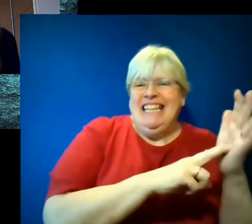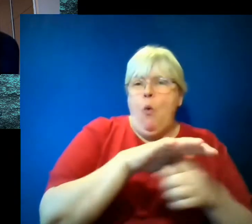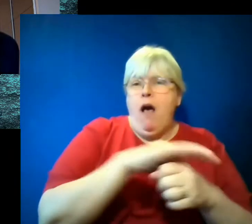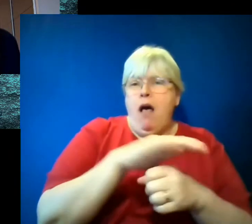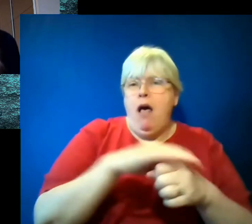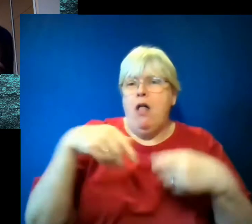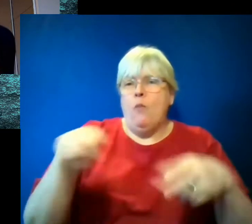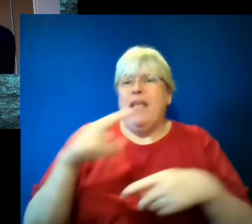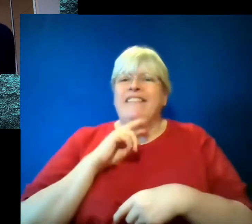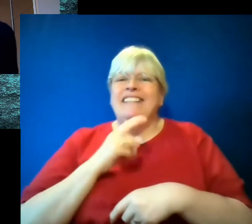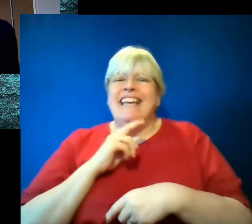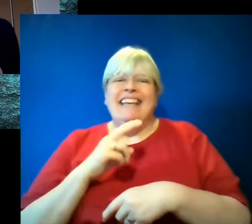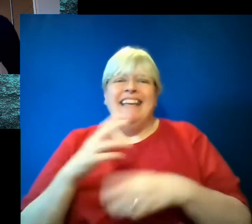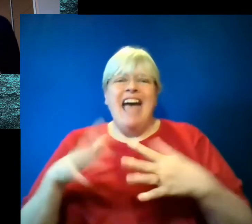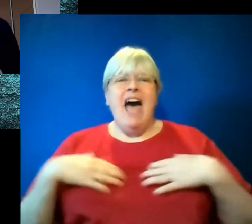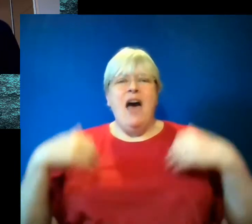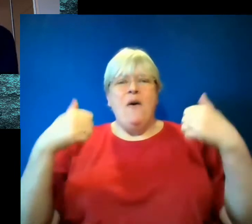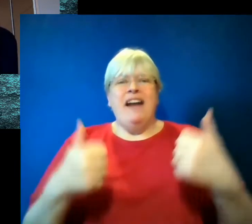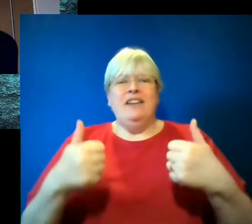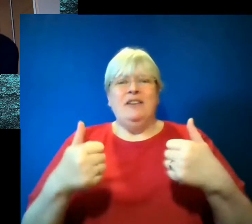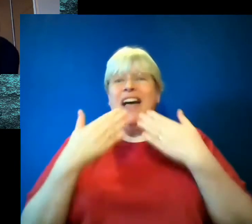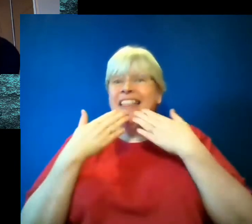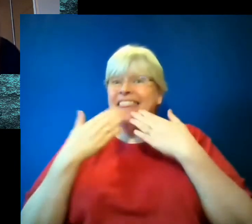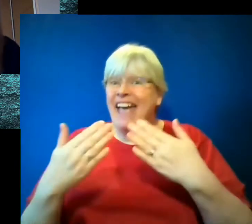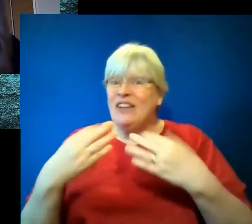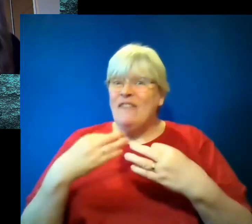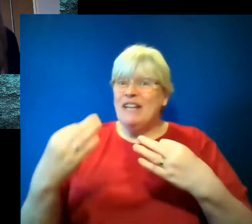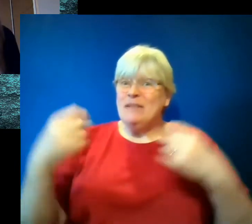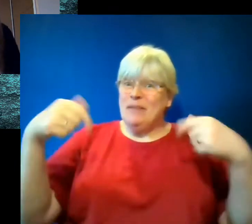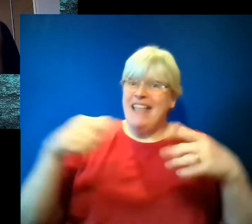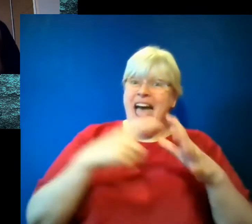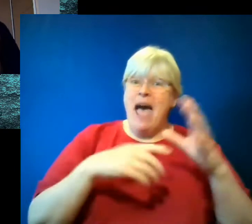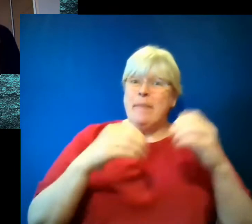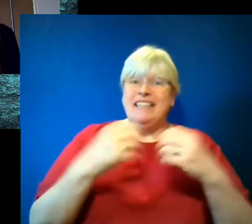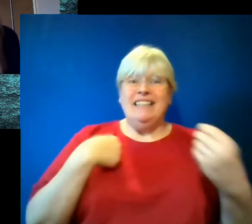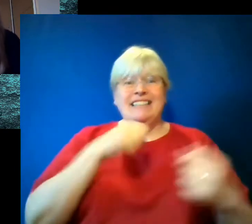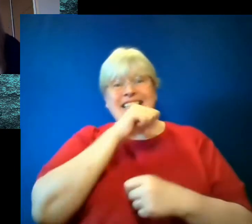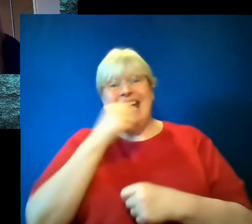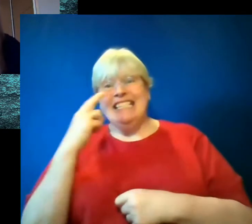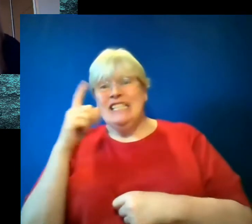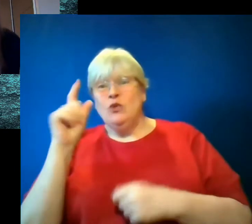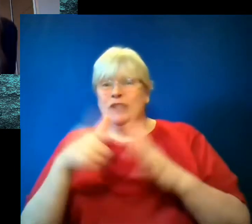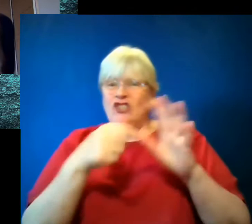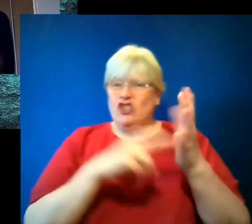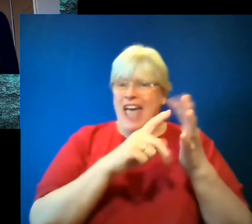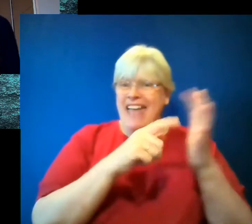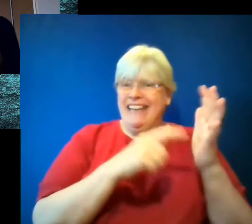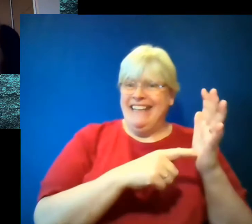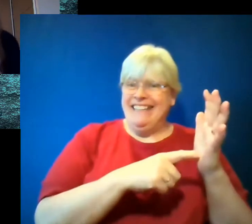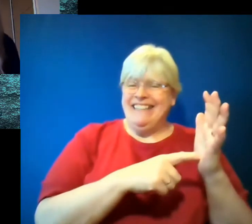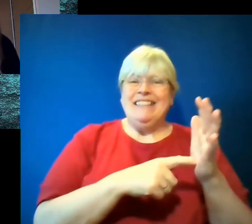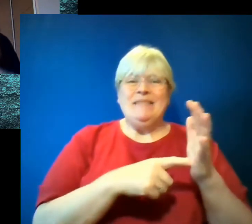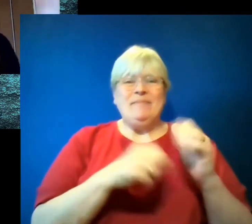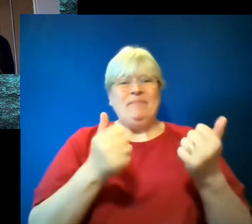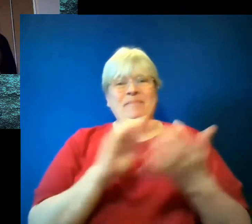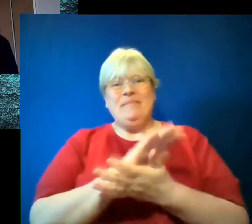you? Thank you so much for having me in virtual Aberdeen. It's lovely to see you, Janet. And what a pleasure to be